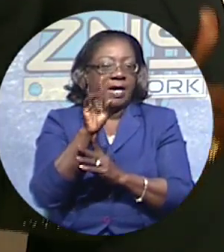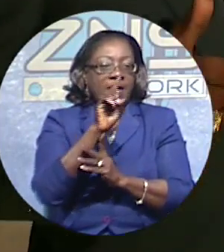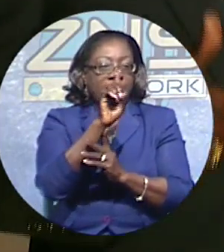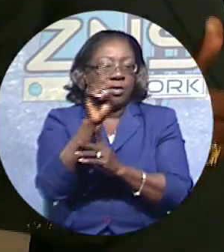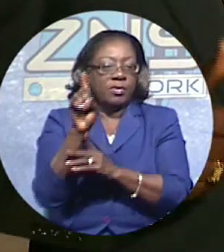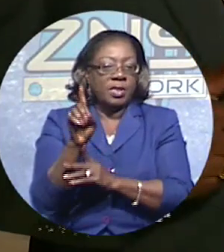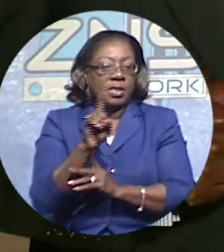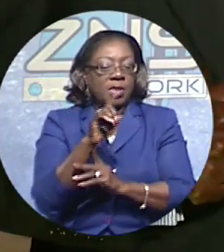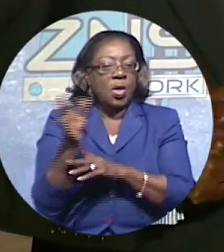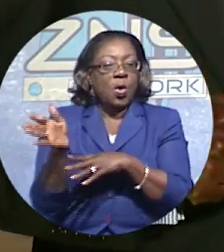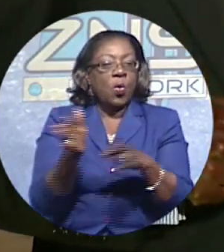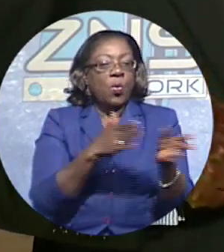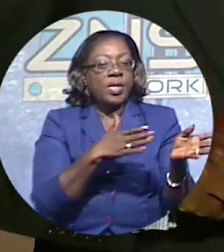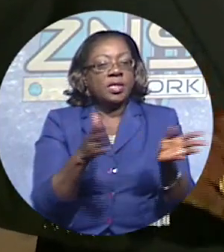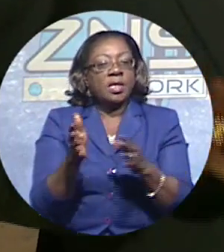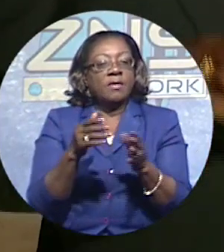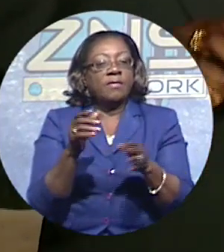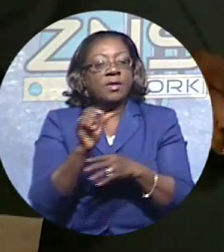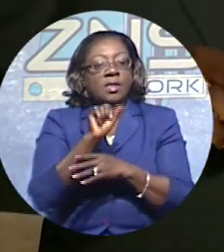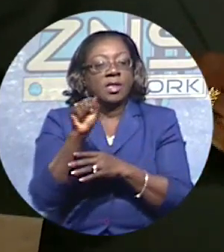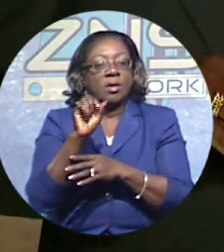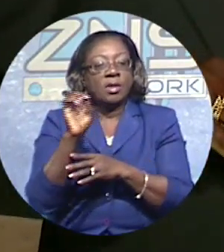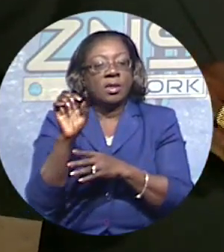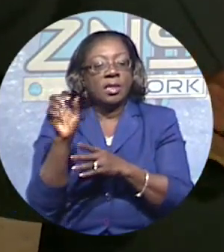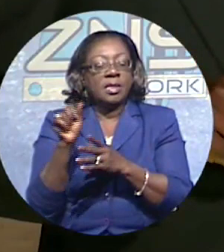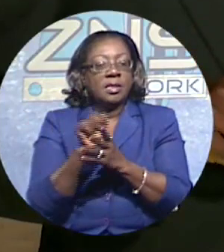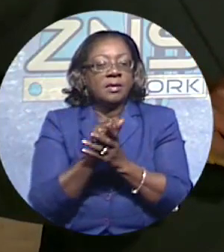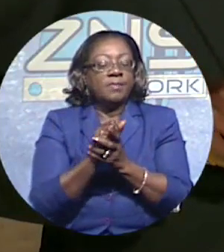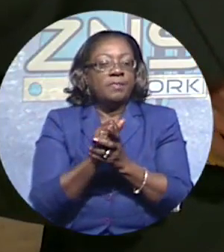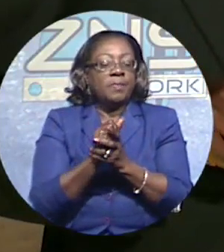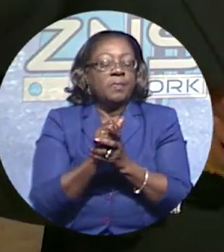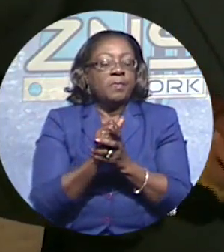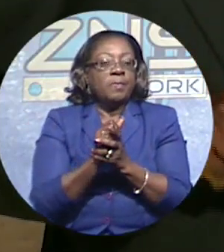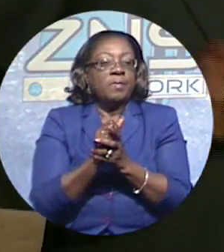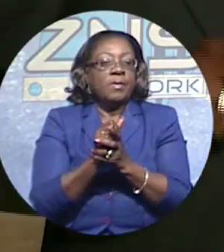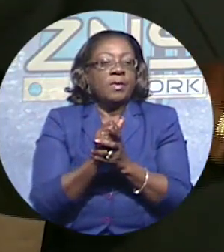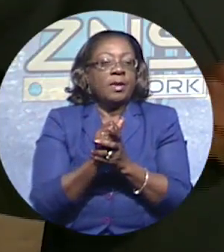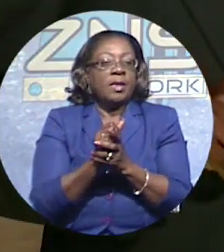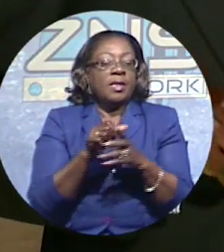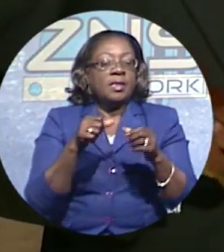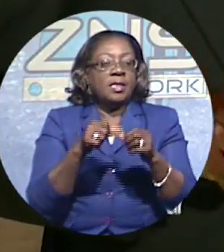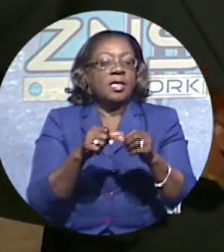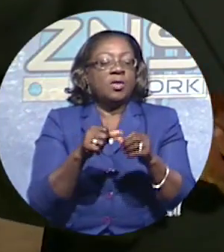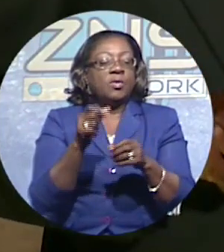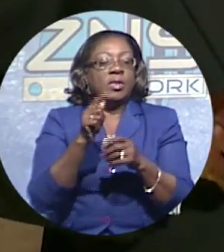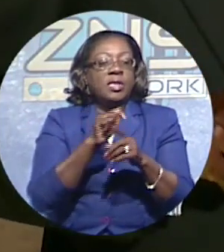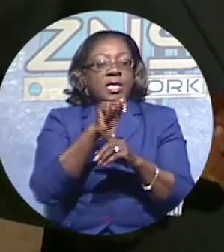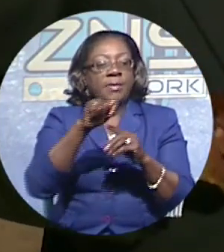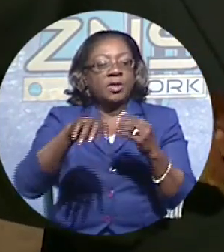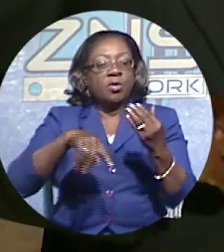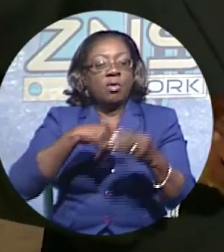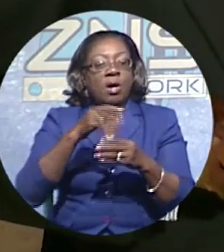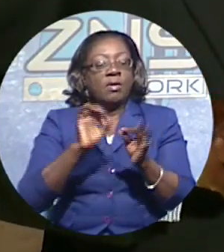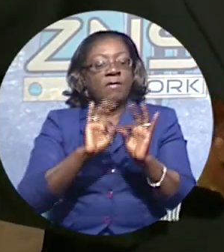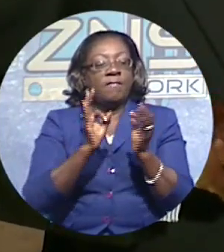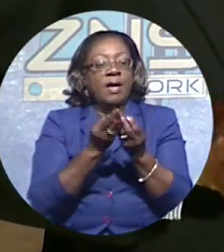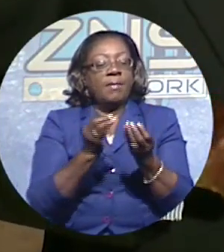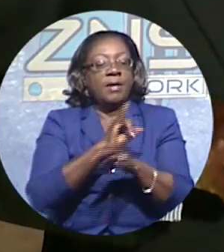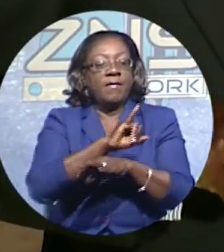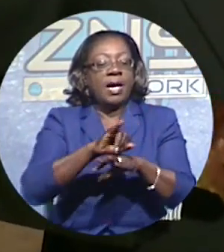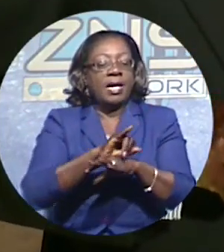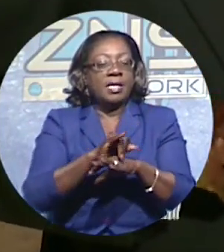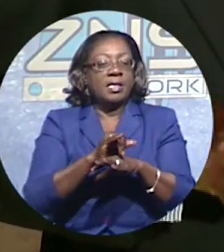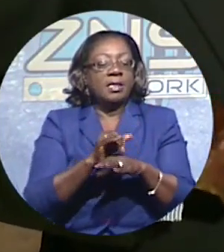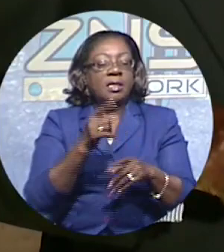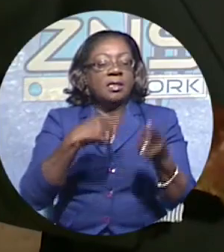pressure 1,017.6 millibars. That's 30.05 inches, and it is rising. But stay tuned. Temperatures around the farm fowls, travel and